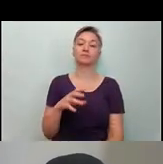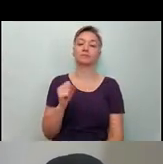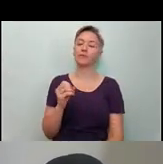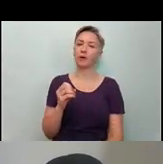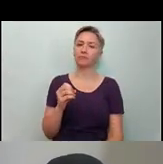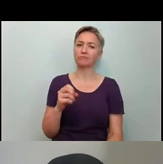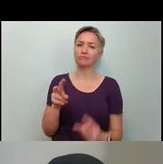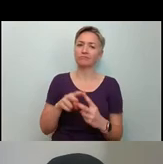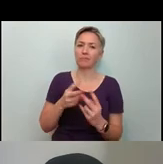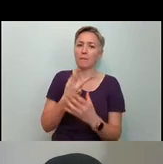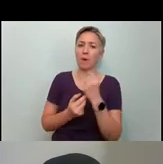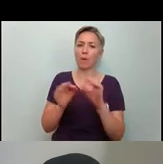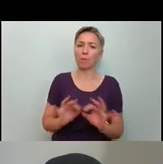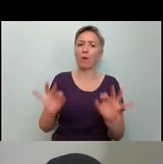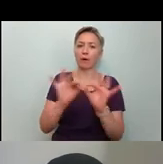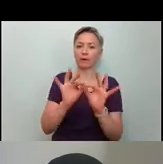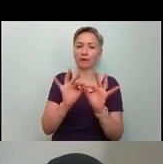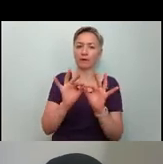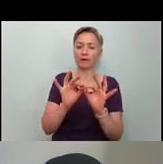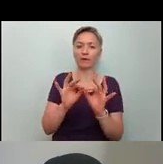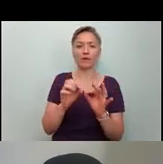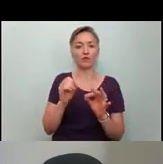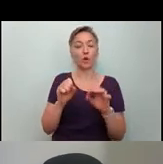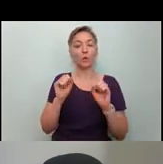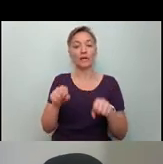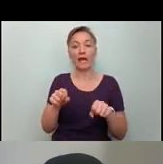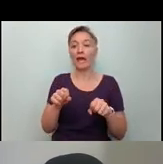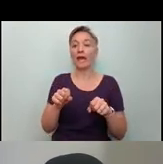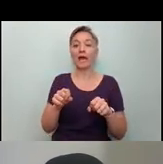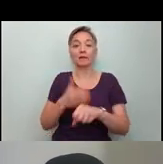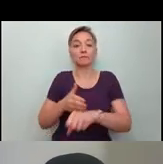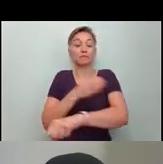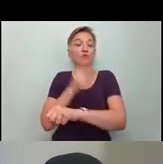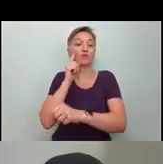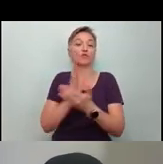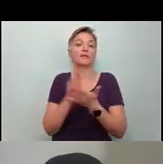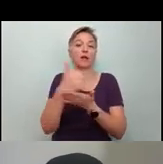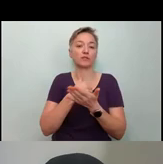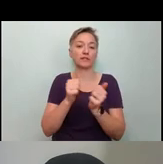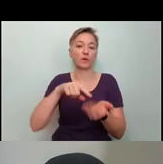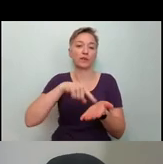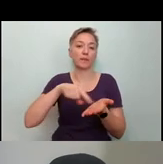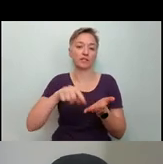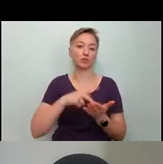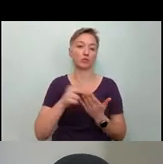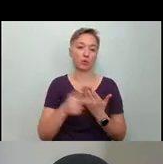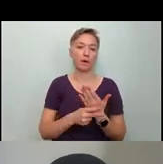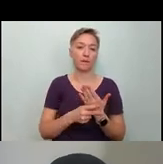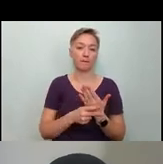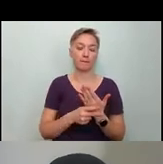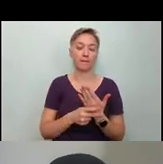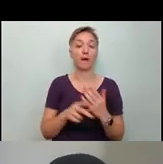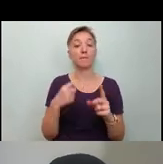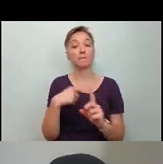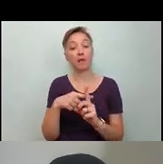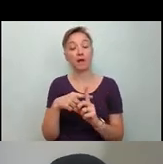important for us to, again, continue to strive for more transparency in our compensation program and to